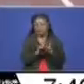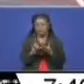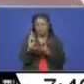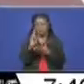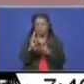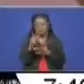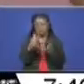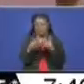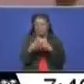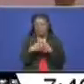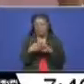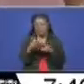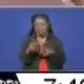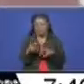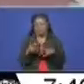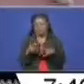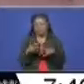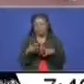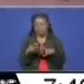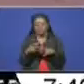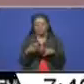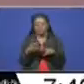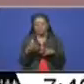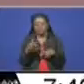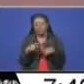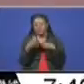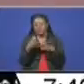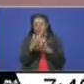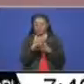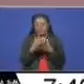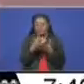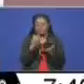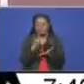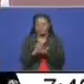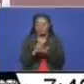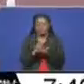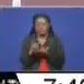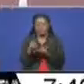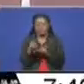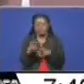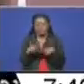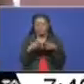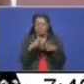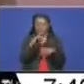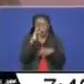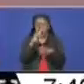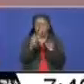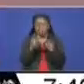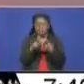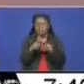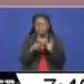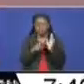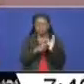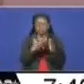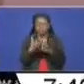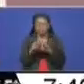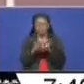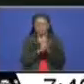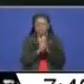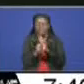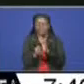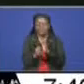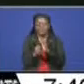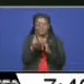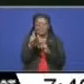some scholarships and give kids a chance to be able to showcase their talent and also get an education. They have to be on top